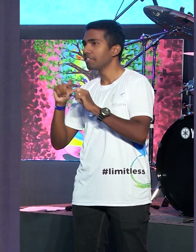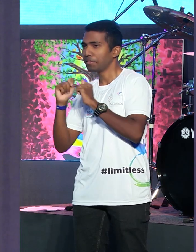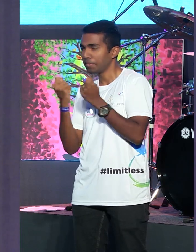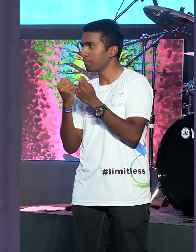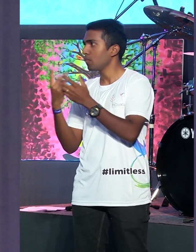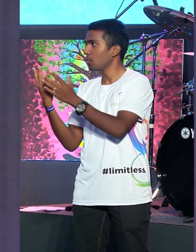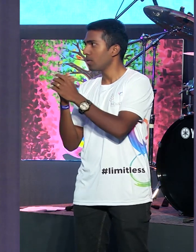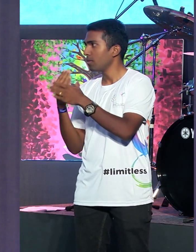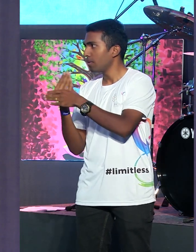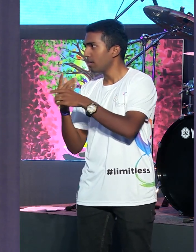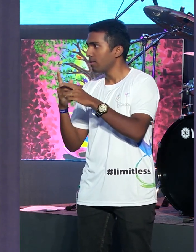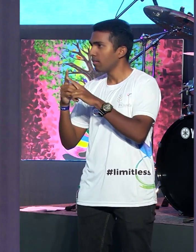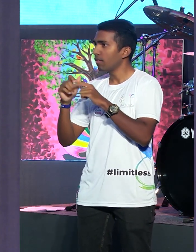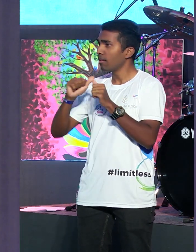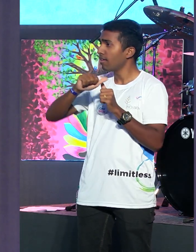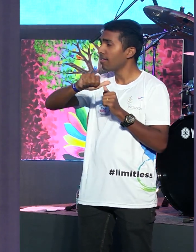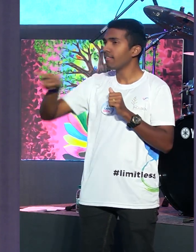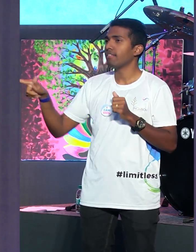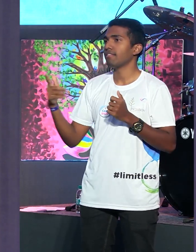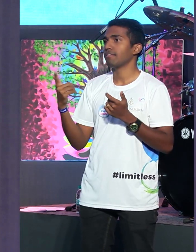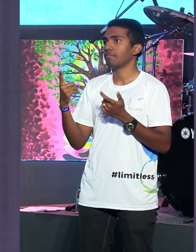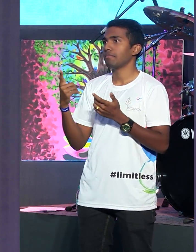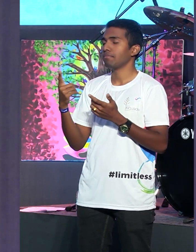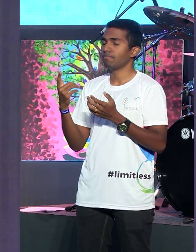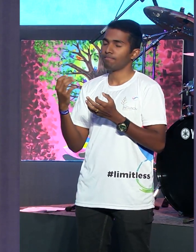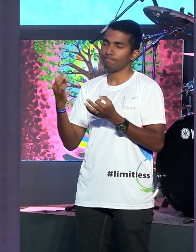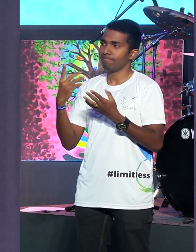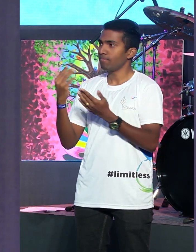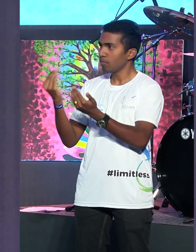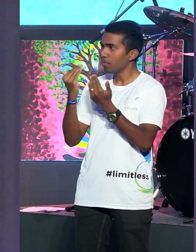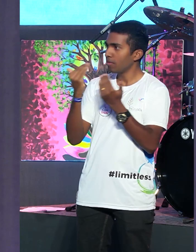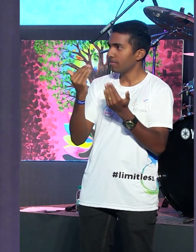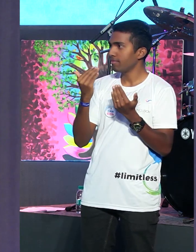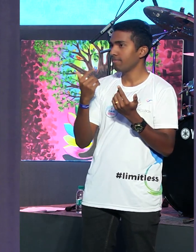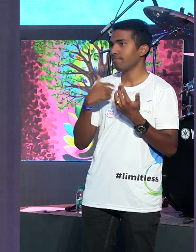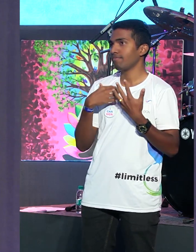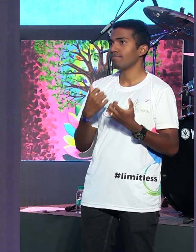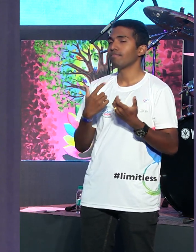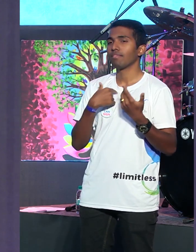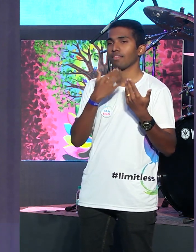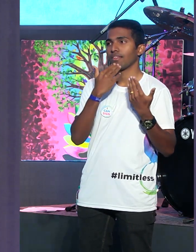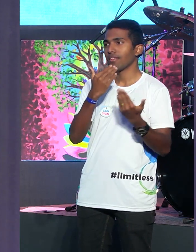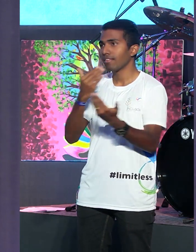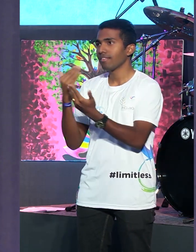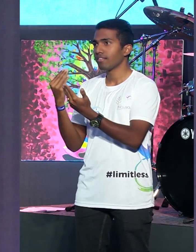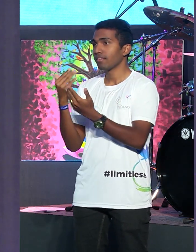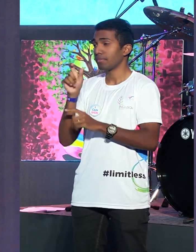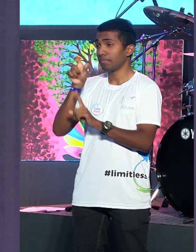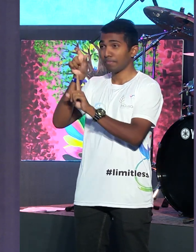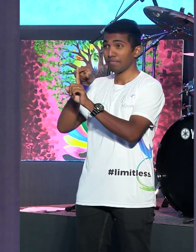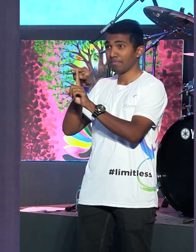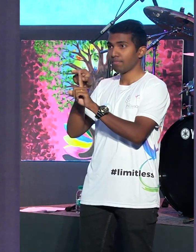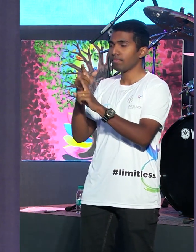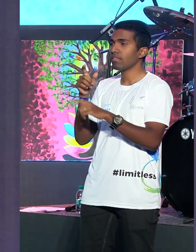understanding, considerate, concerned, encouraging, and supportive of me. I would like to thank Shanti Raghavan, Dipesh Suteria, and all the Enable